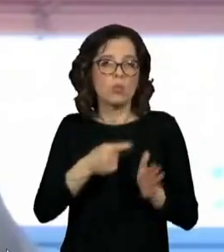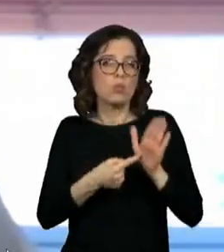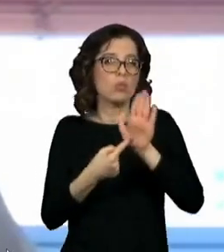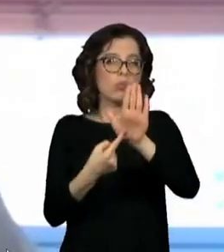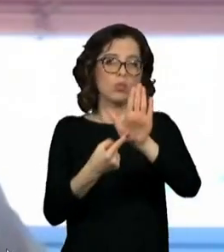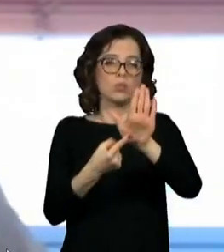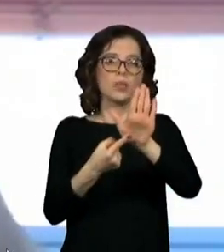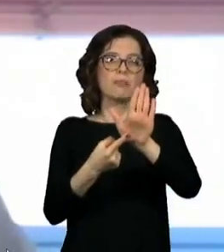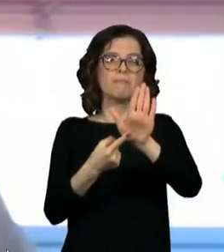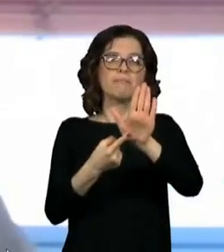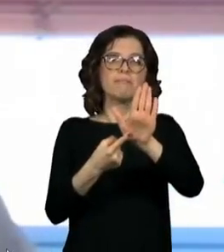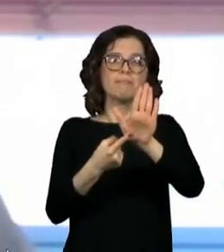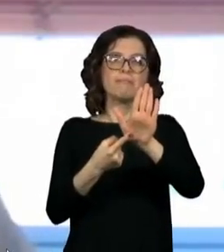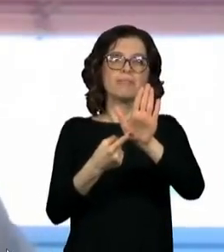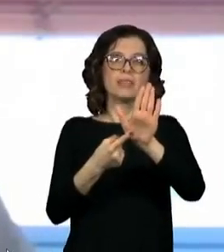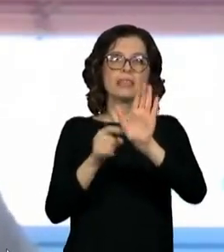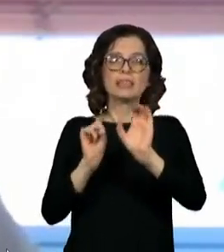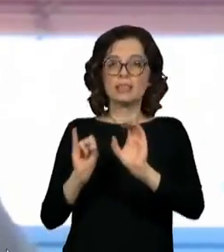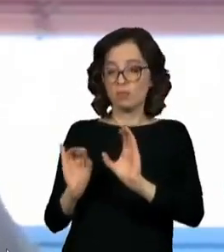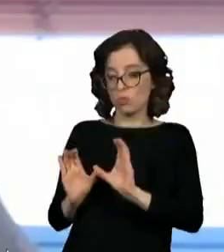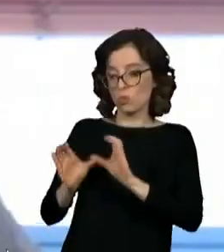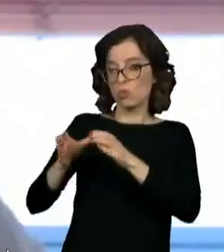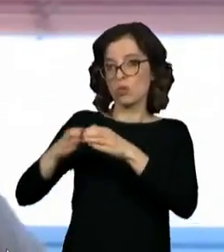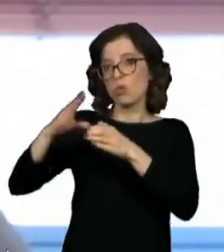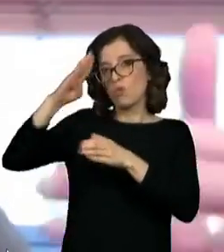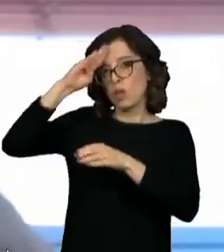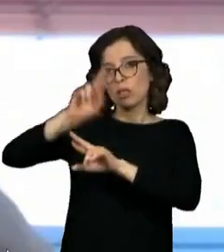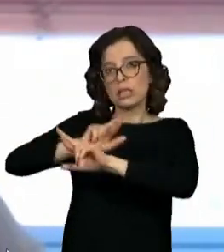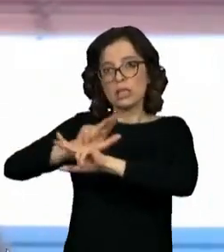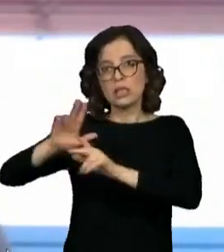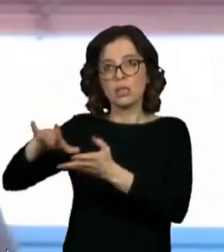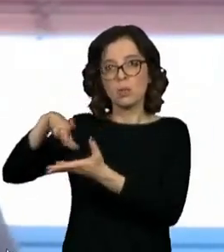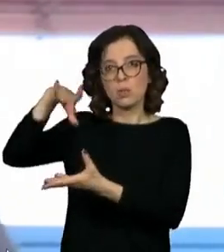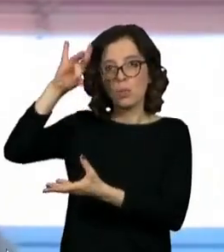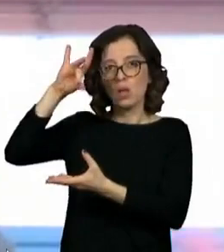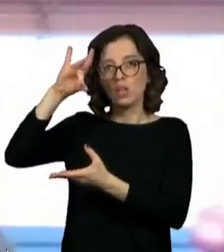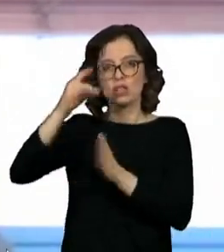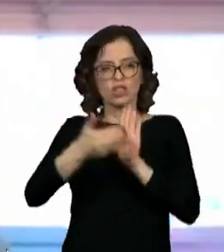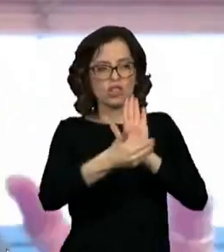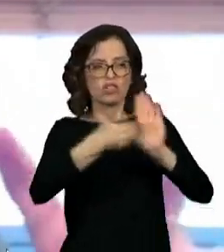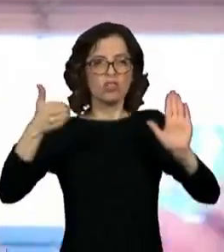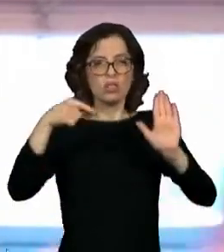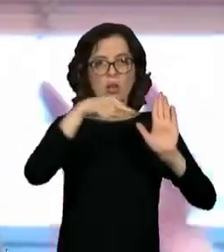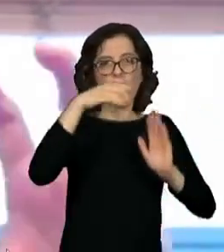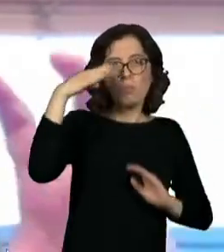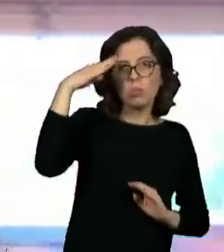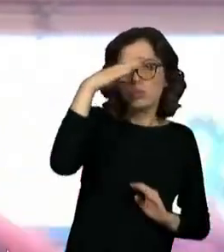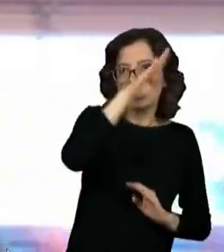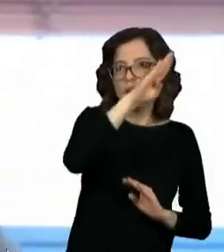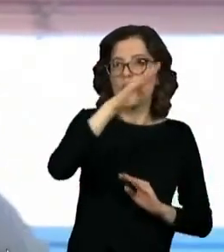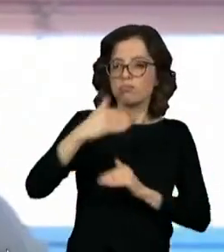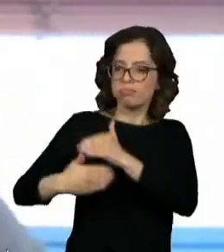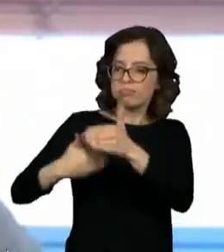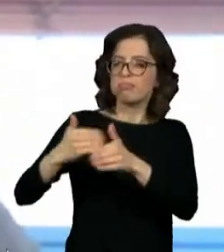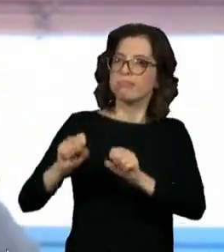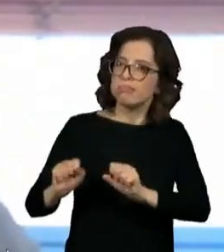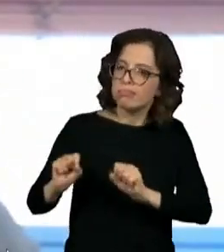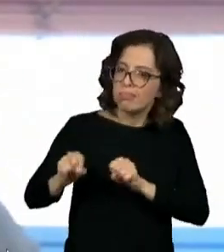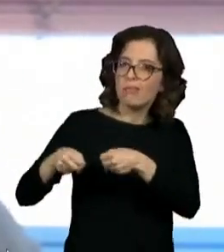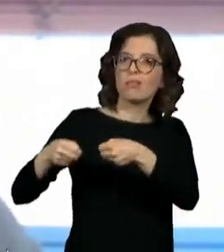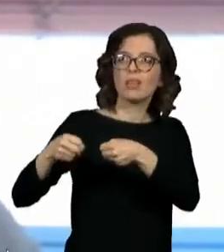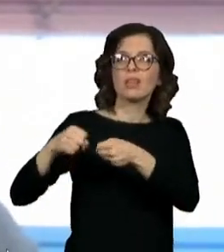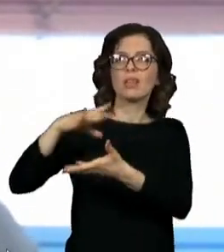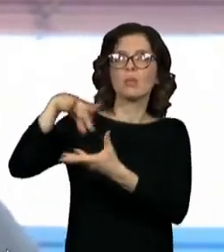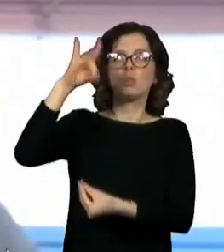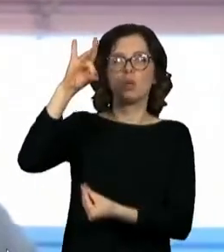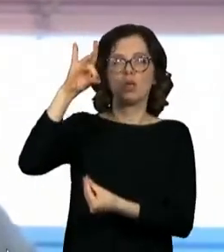example that it would set if democratic forces were to remove Bolsonaro and Brazil were to sort of reconsolidate its